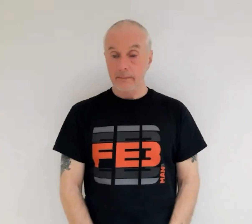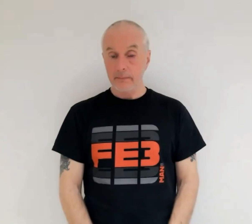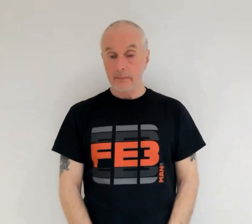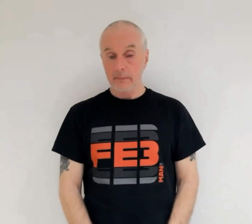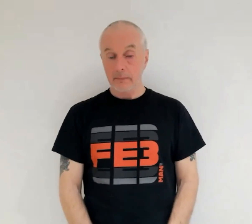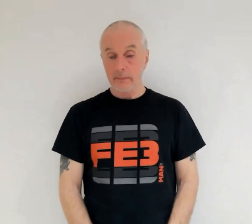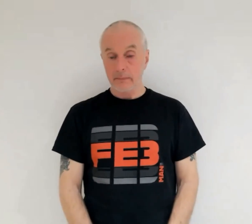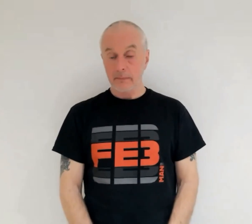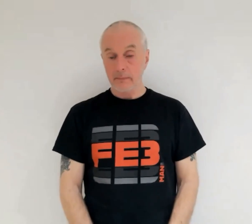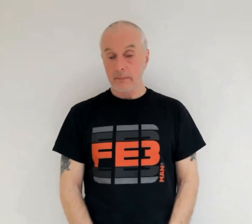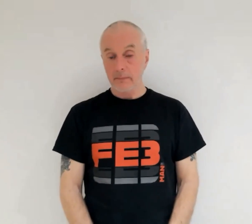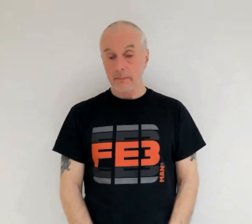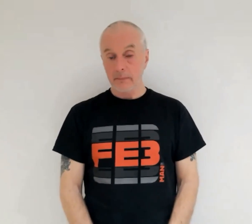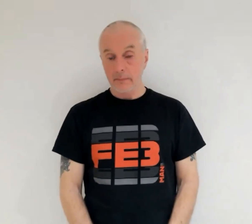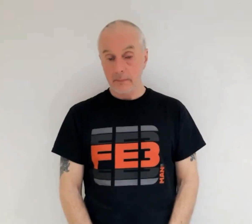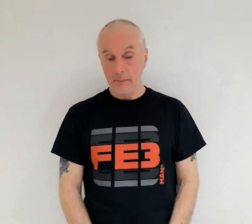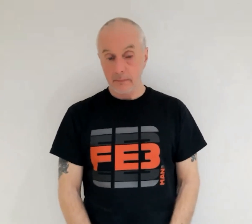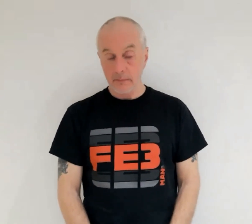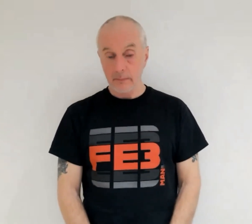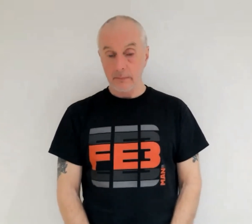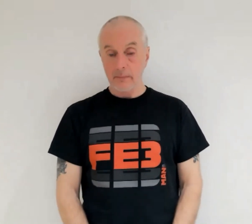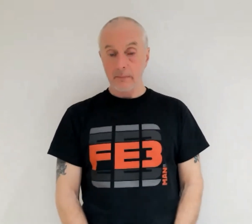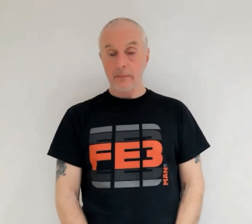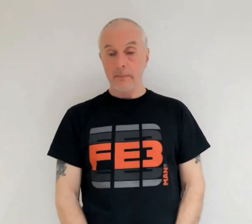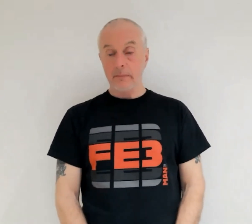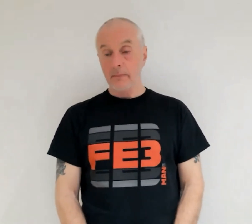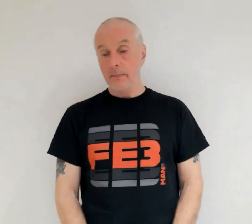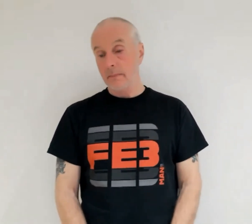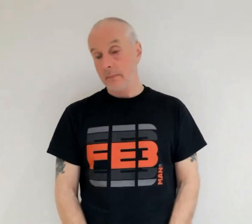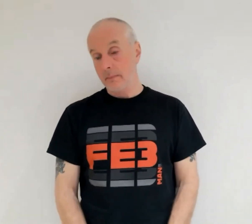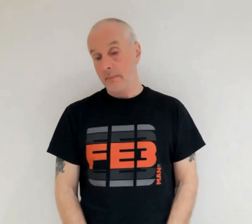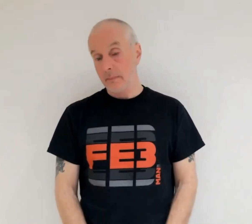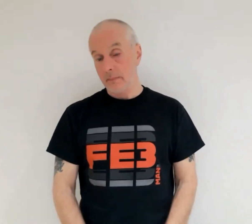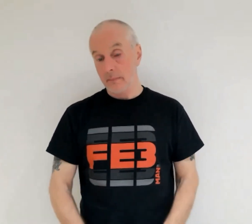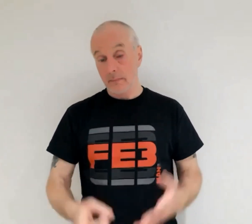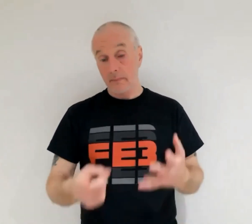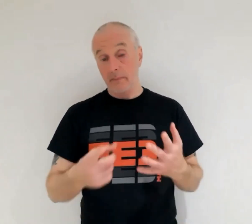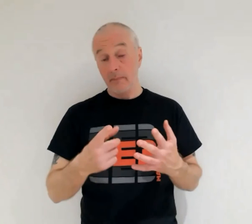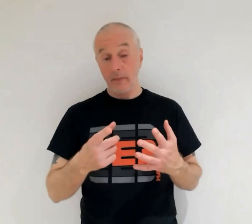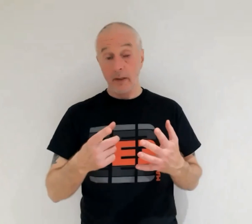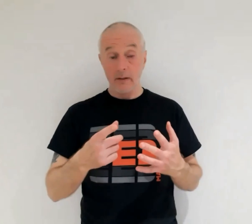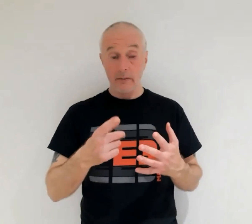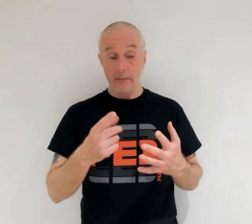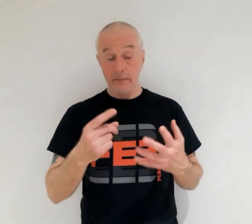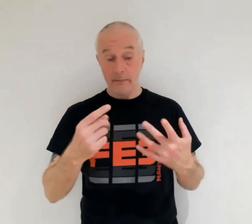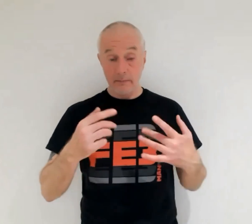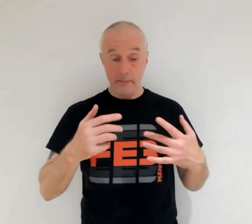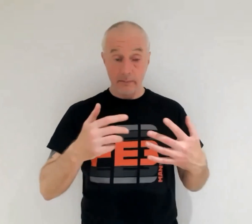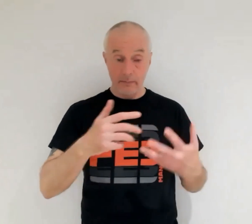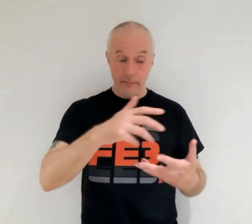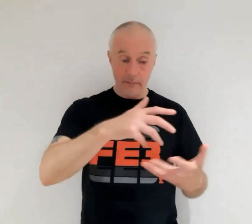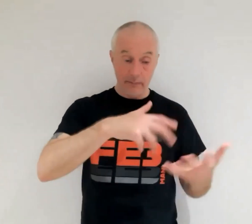gas, but in terms of the read across between 20% blend and